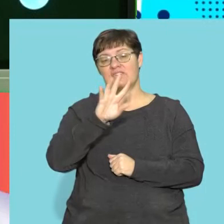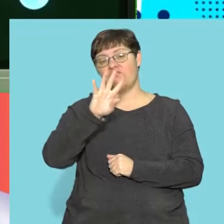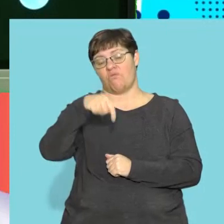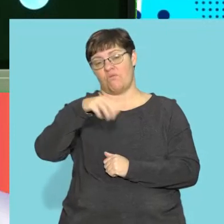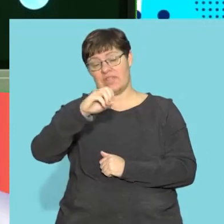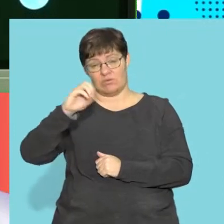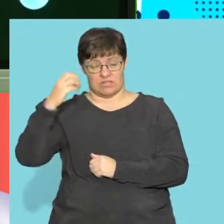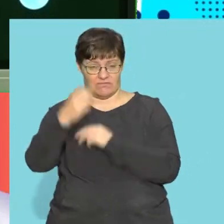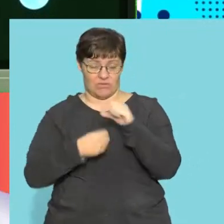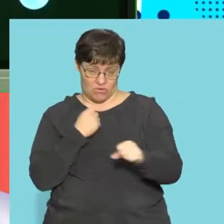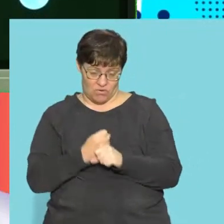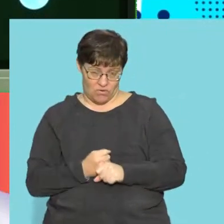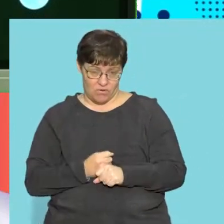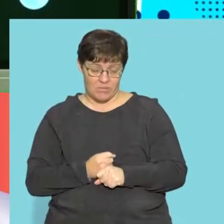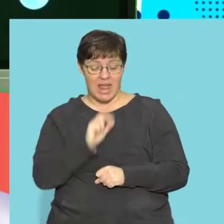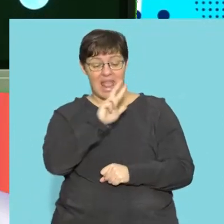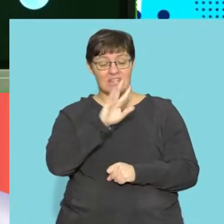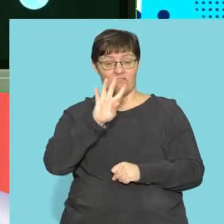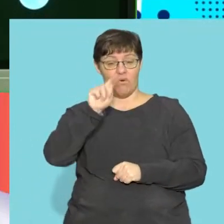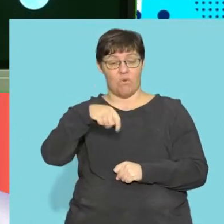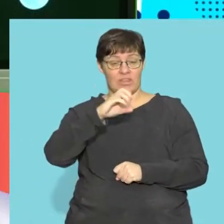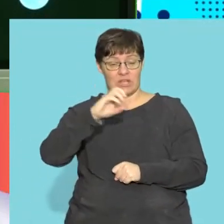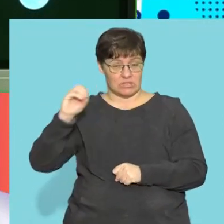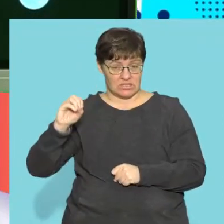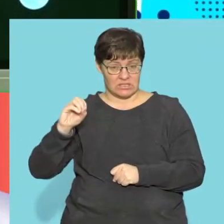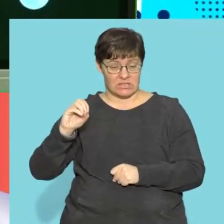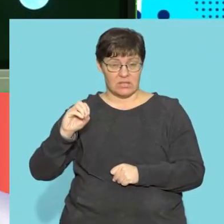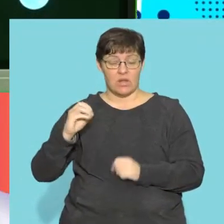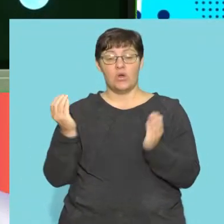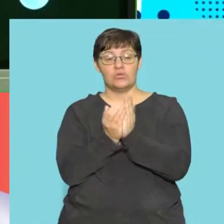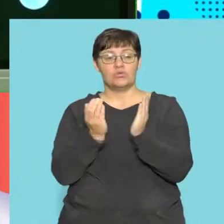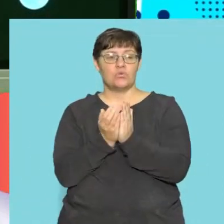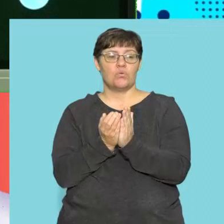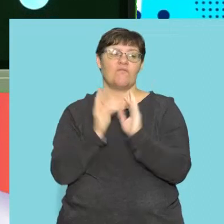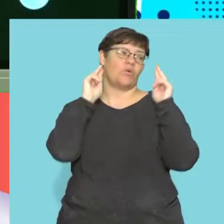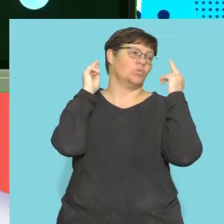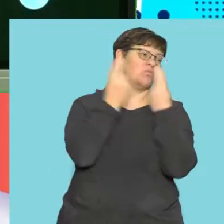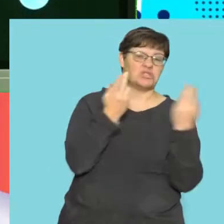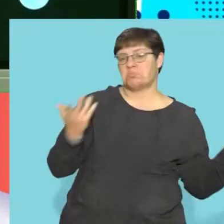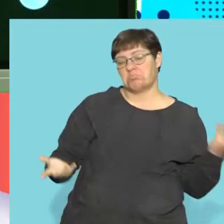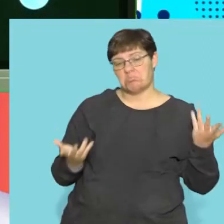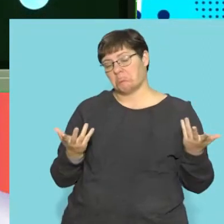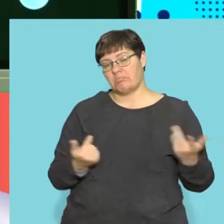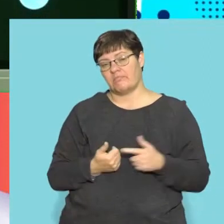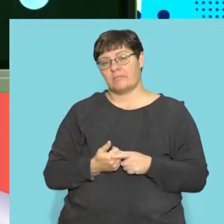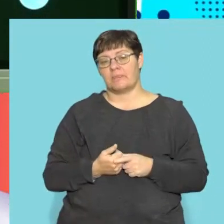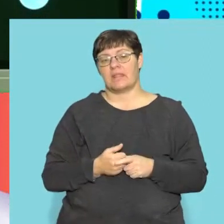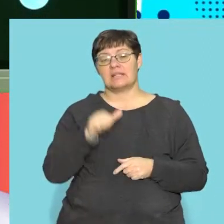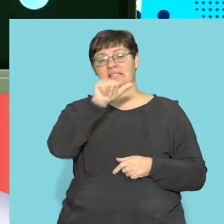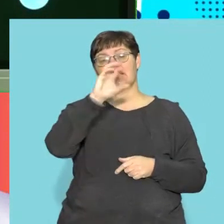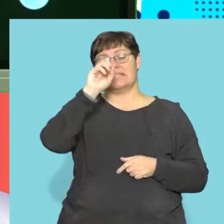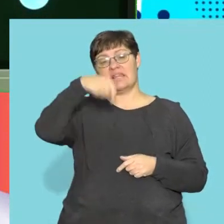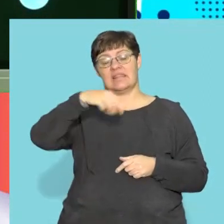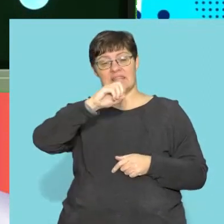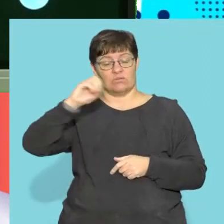you 84,000 for the year. And then, you know, in that 84,000, if your school fees for the university is